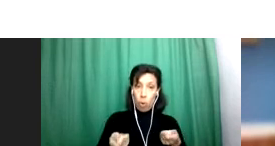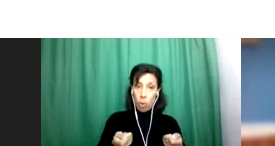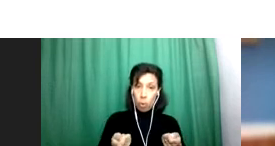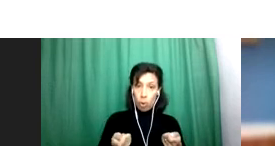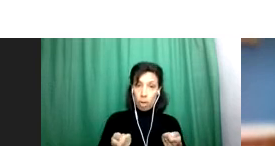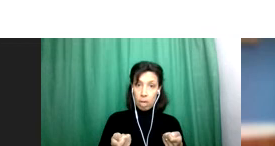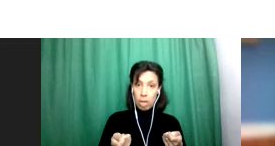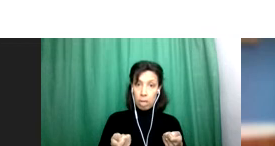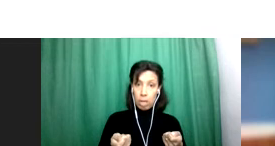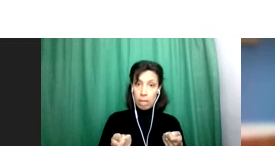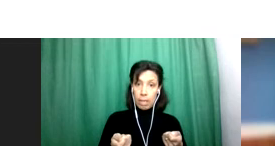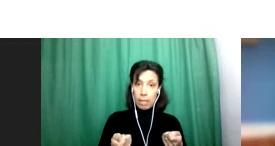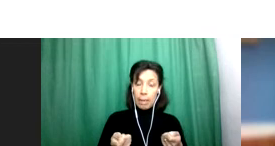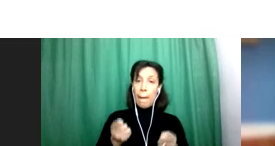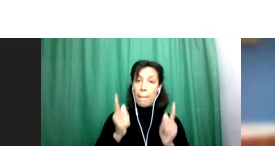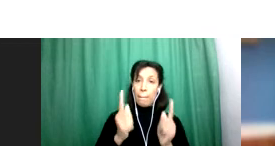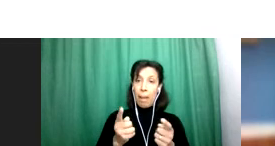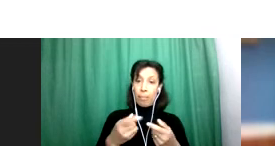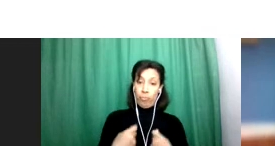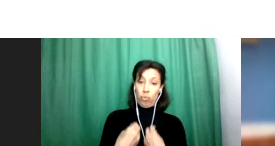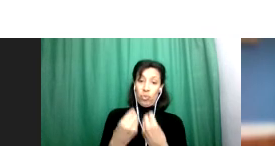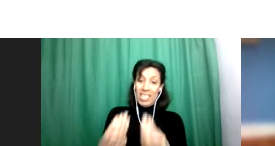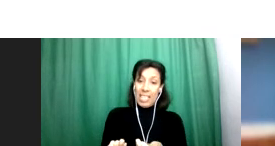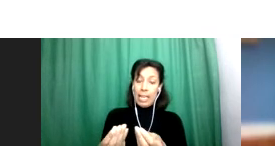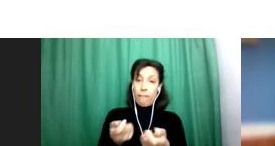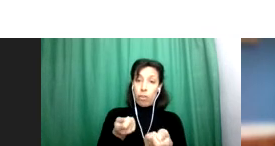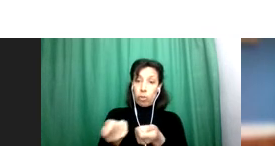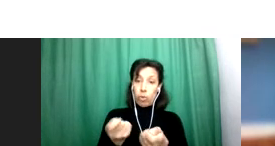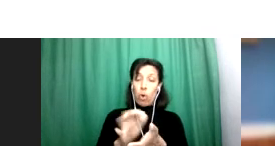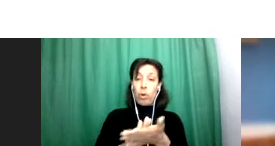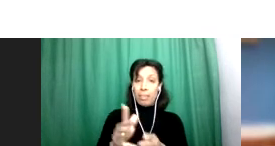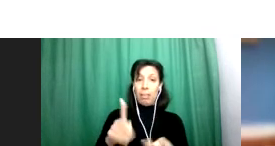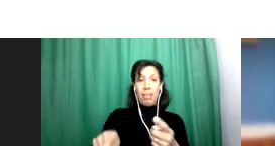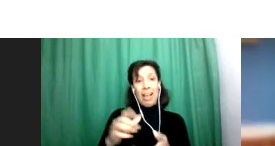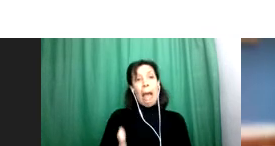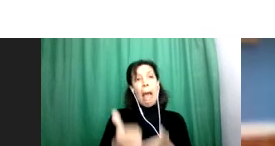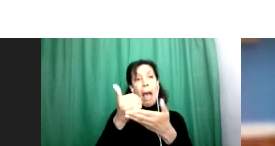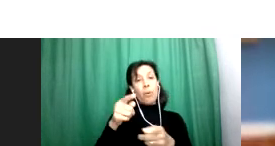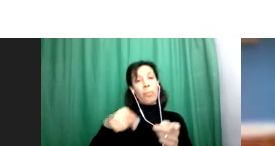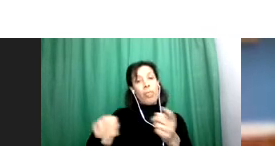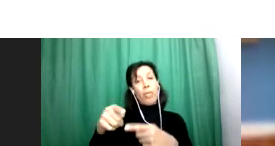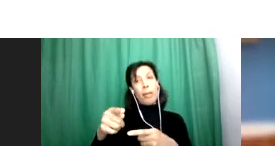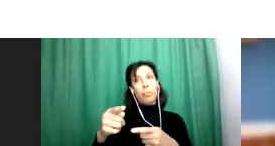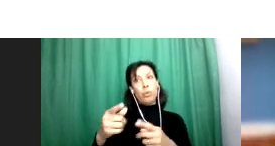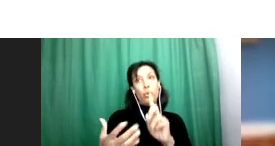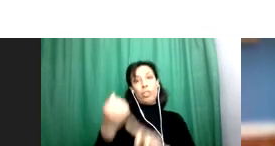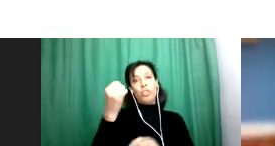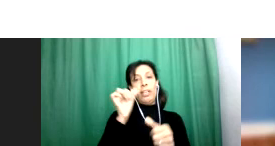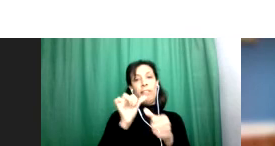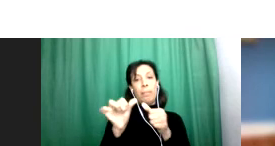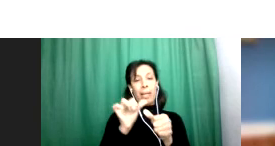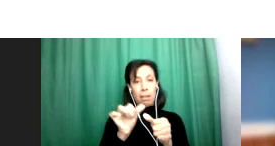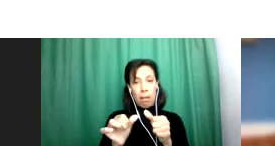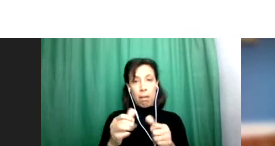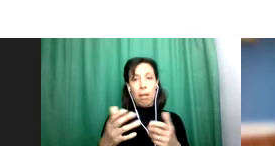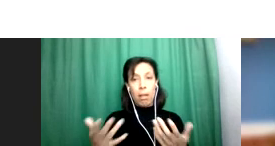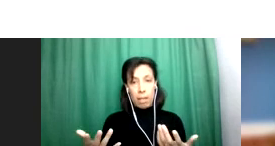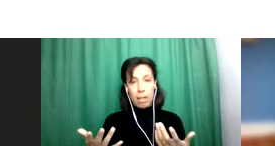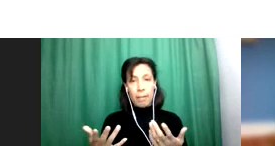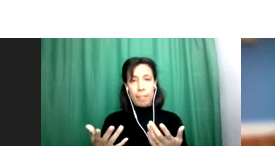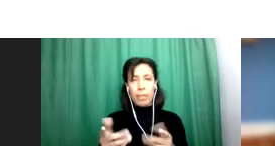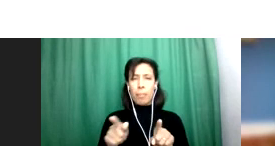assessment enables them to do better. It's about trust as well in the classroom. That's an important thing to have in any